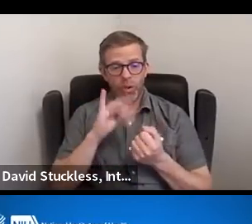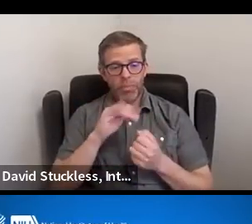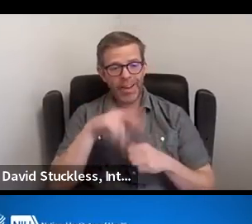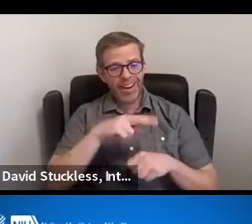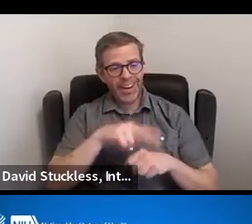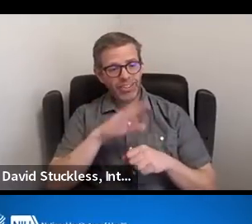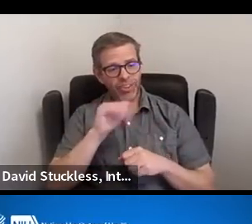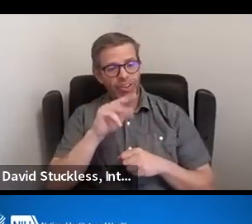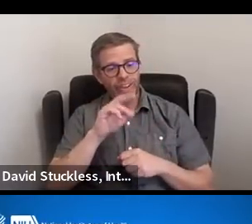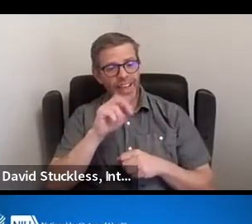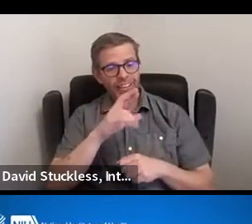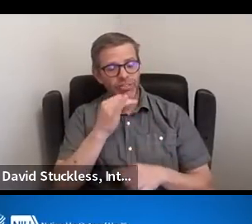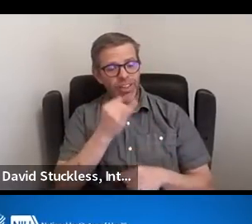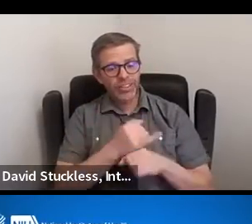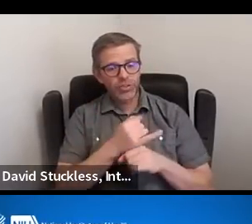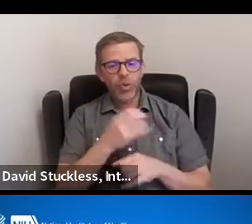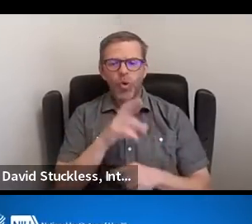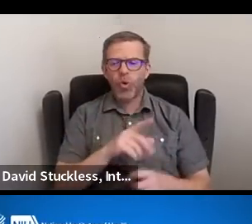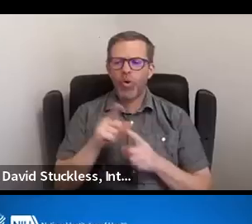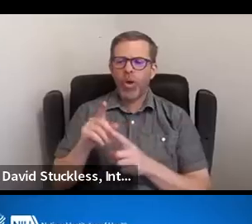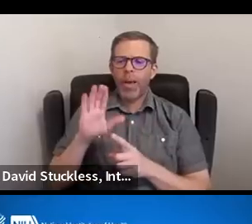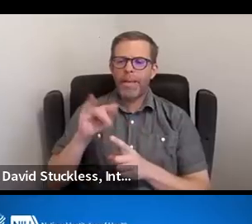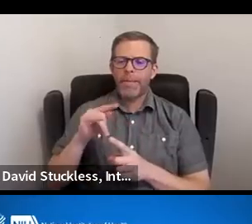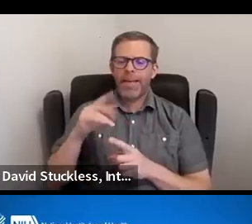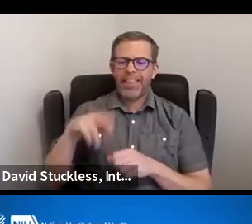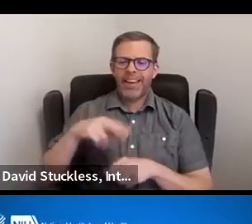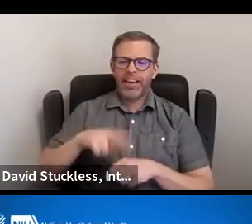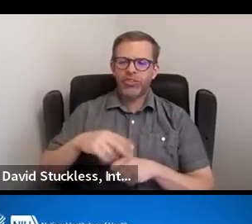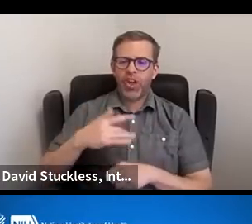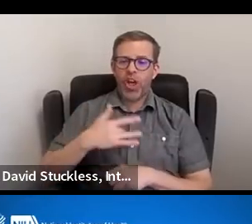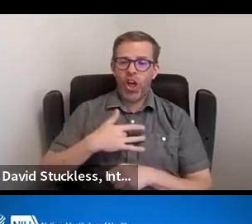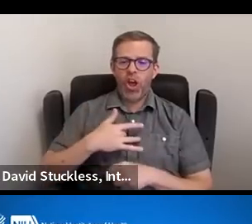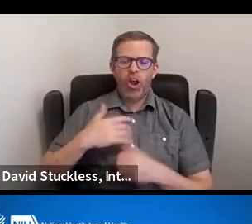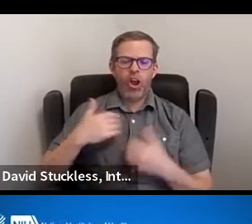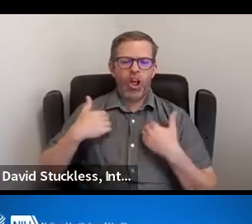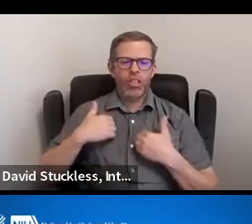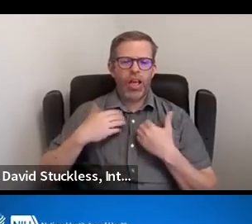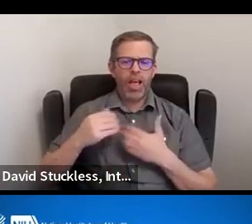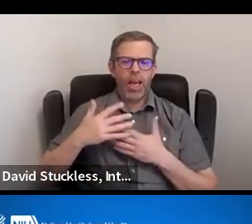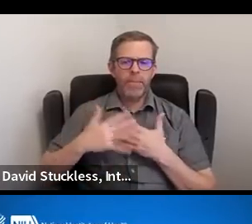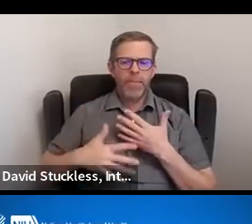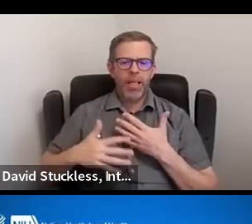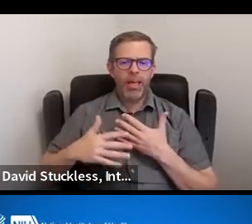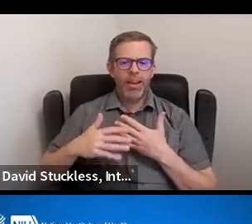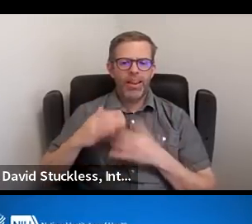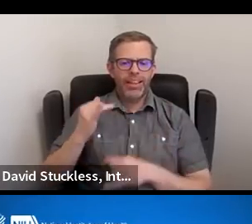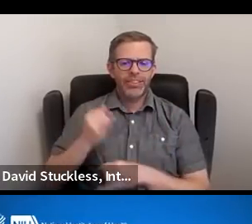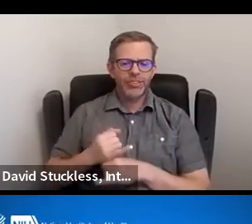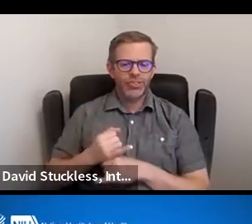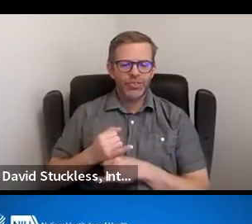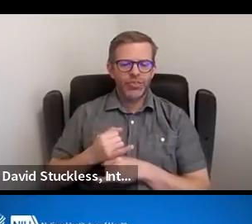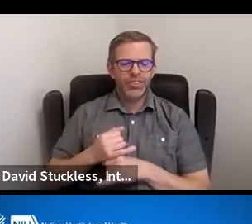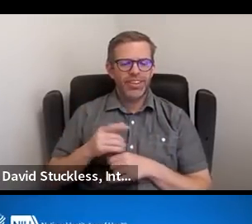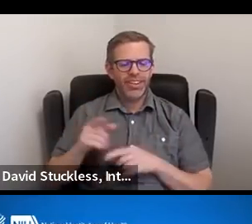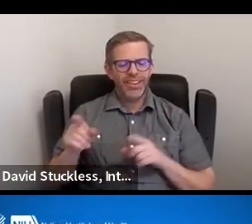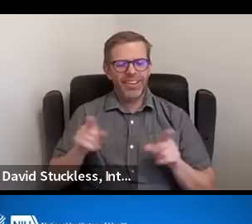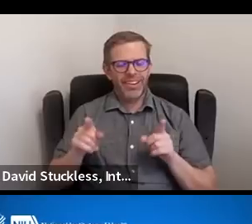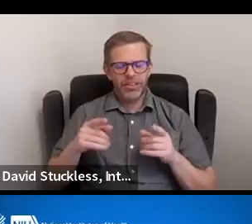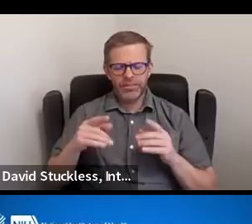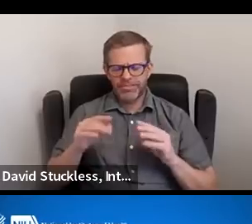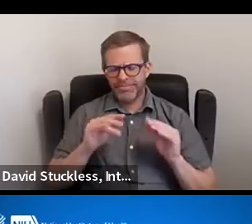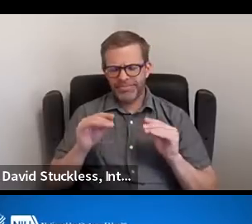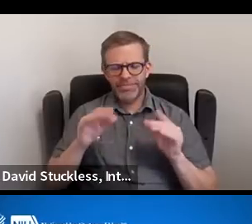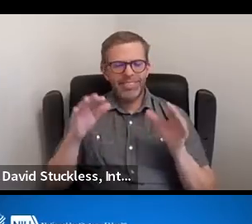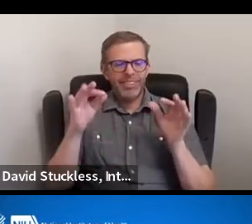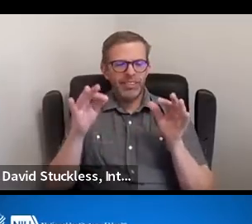Cancer Institute or by the National Heart, Lung, and Blood Institute? So those are the types of things that they've decided.